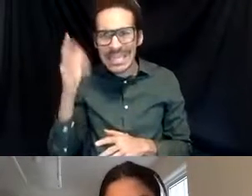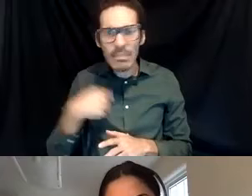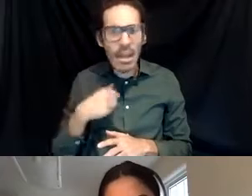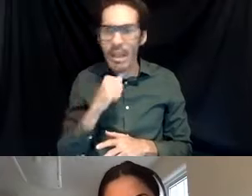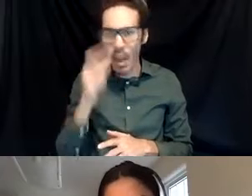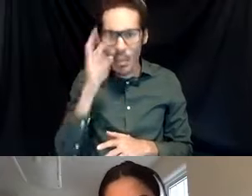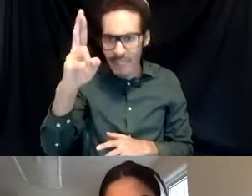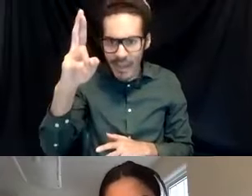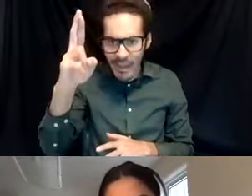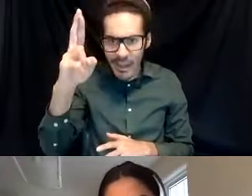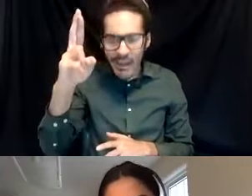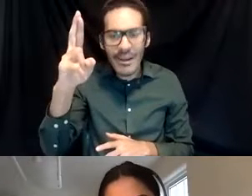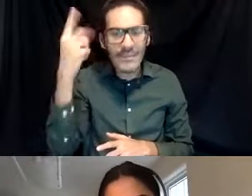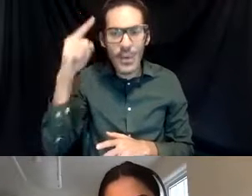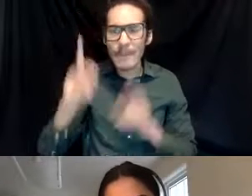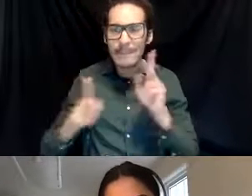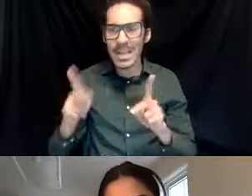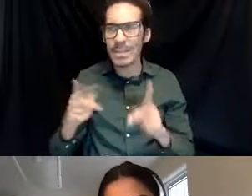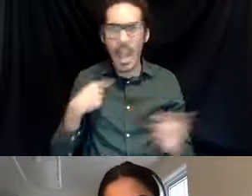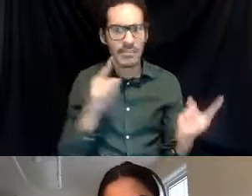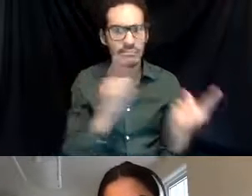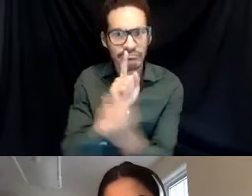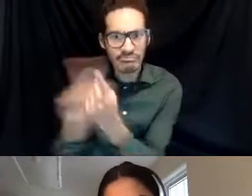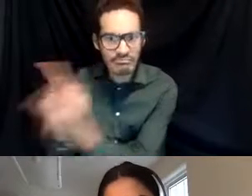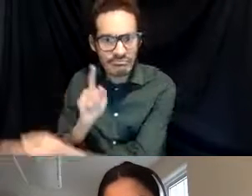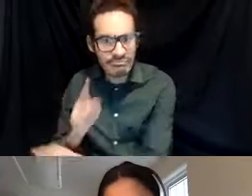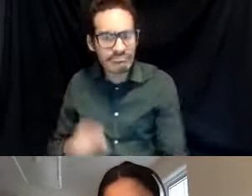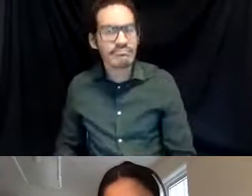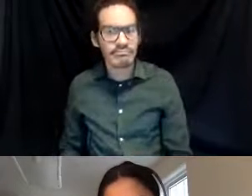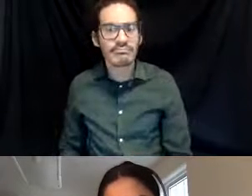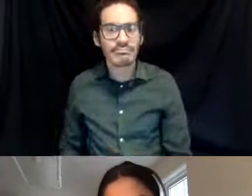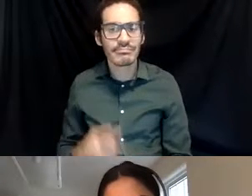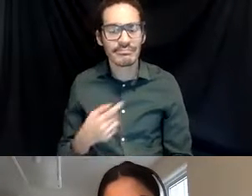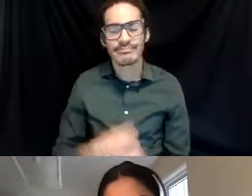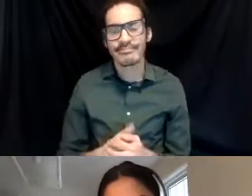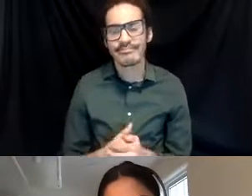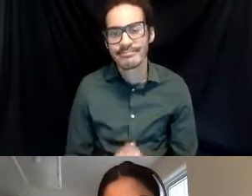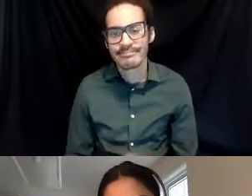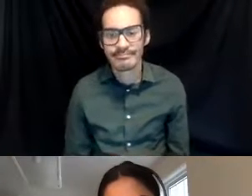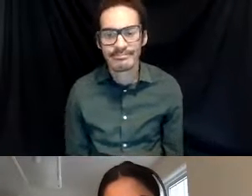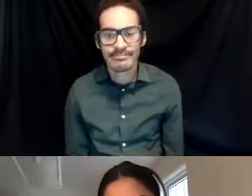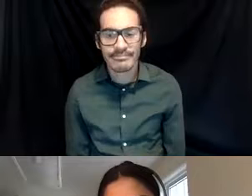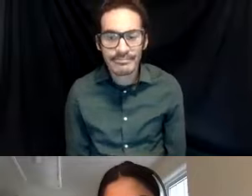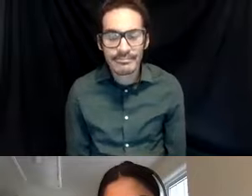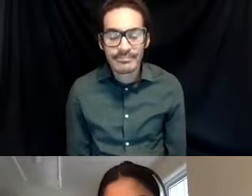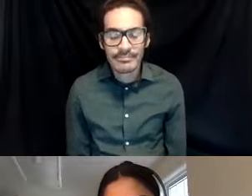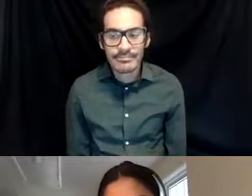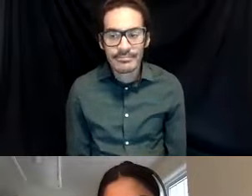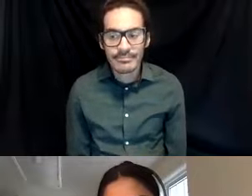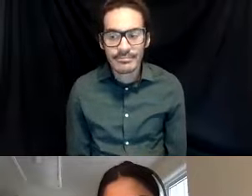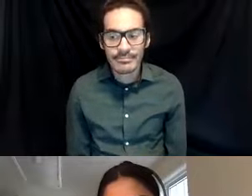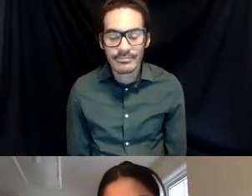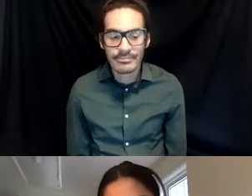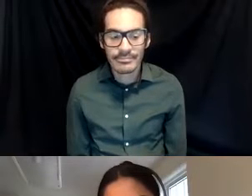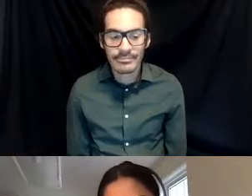accidentally to people that I needed to show respect to. So, you know, that was just